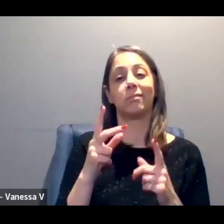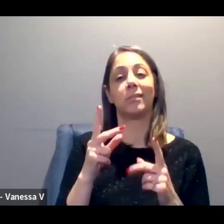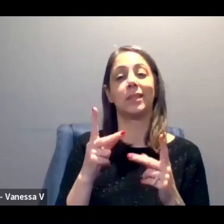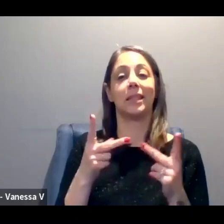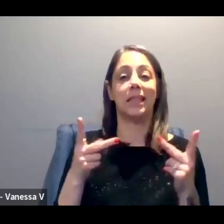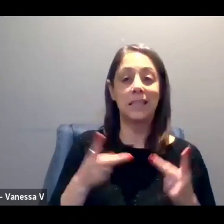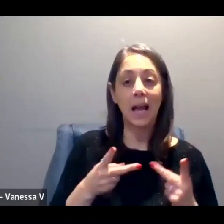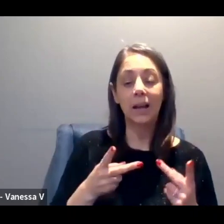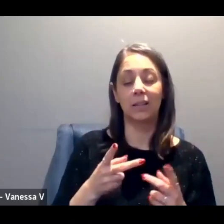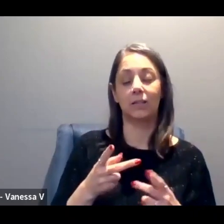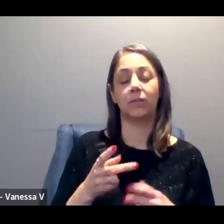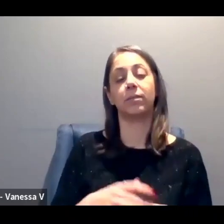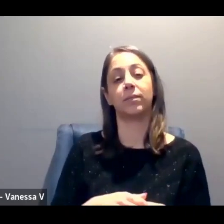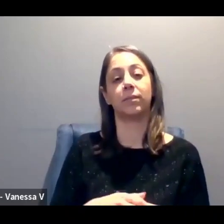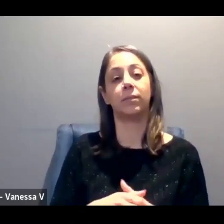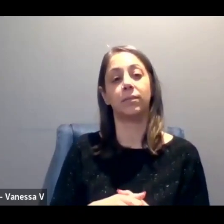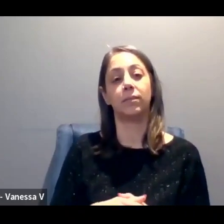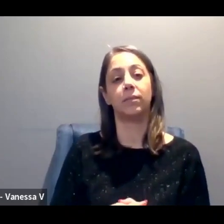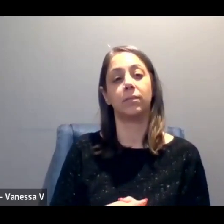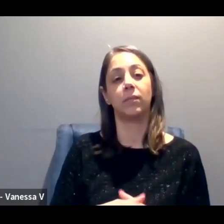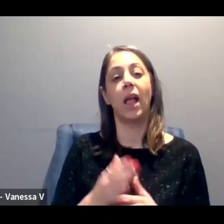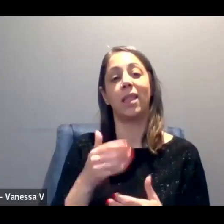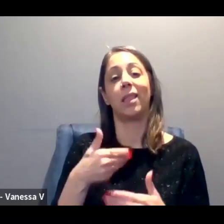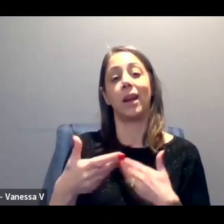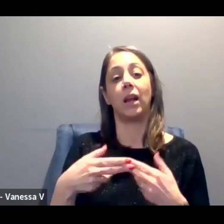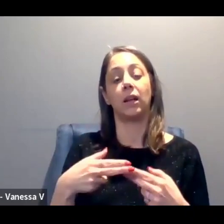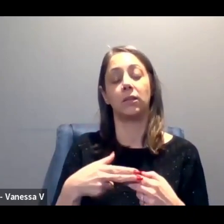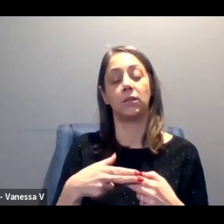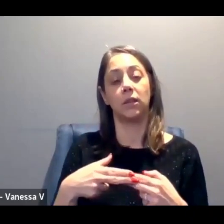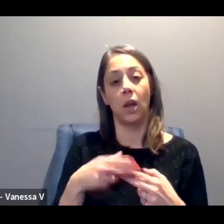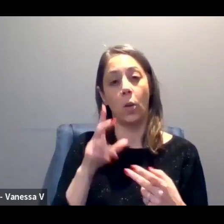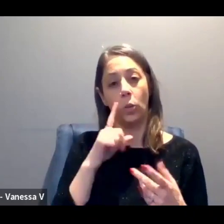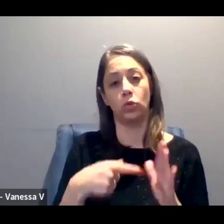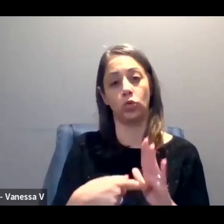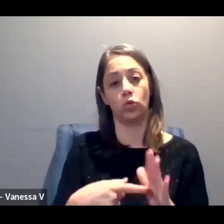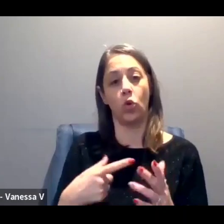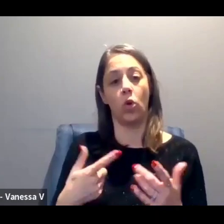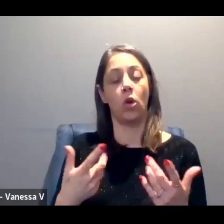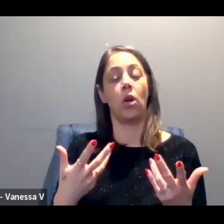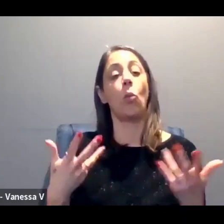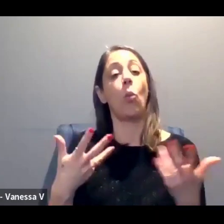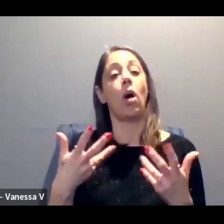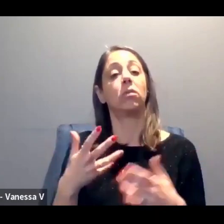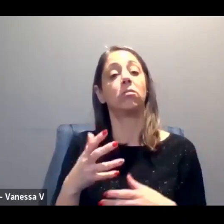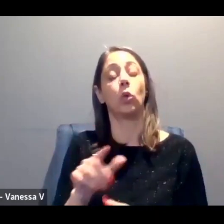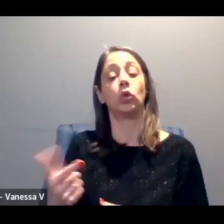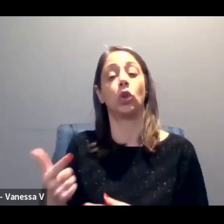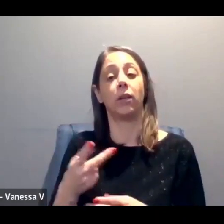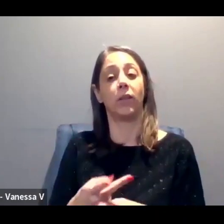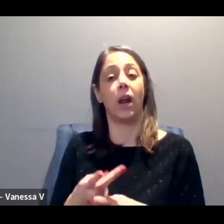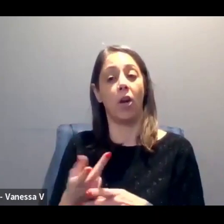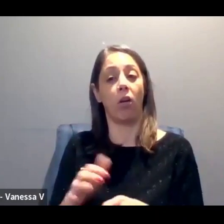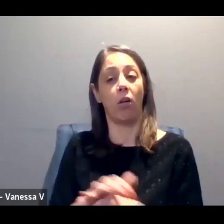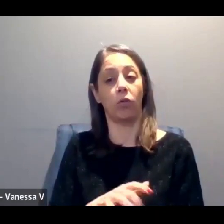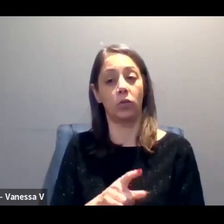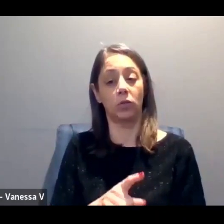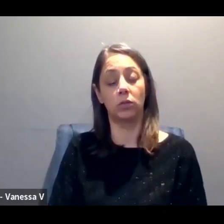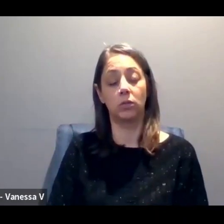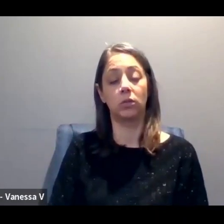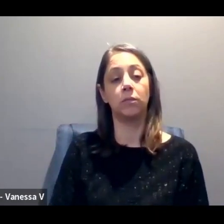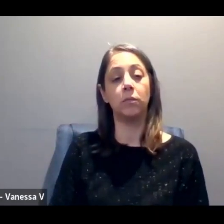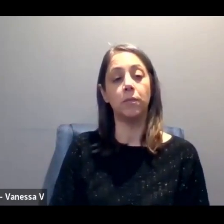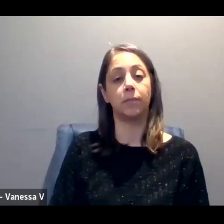but so the next slide will show some of the things that alternative care covers. And again, it probably